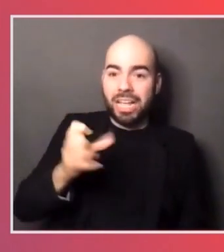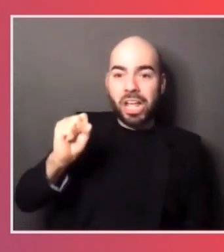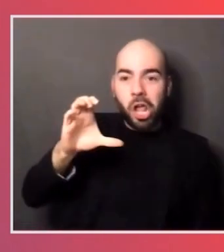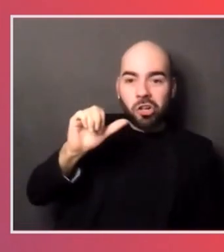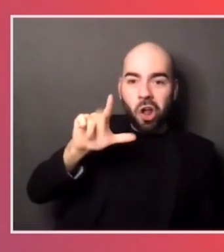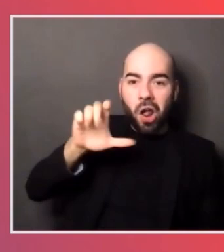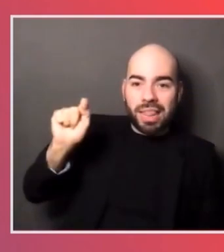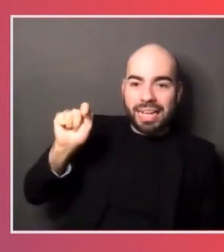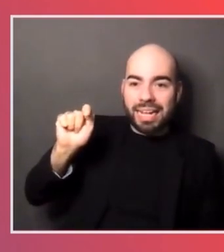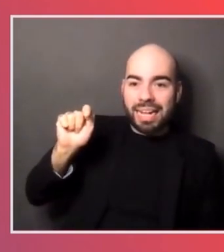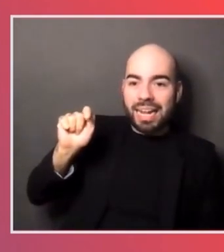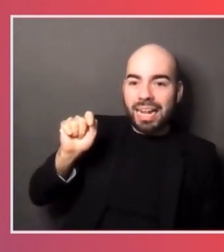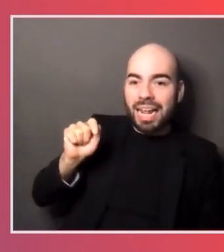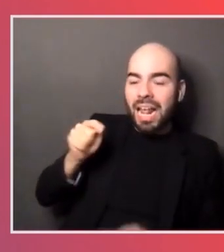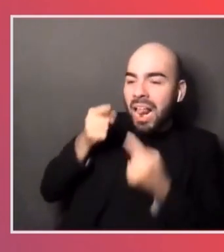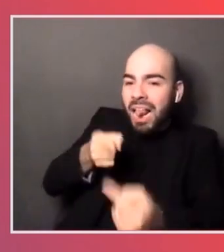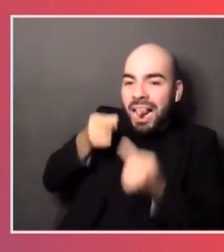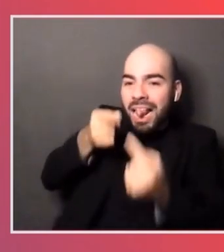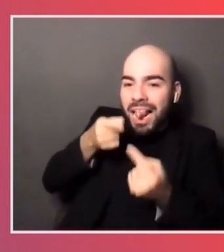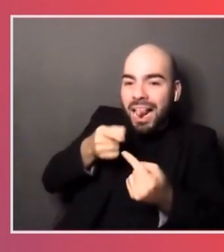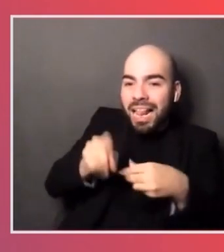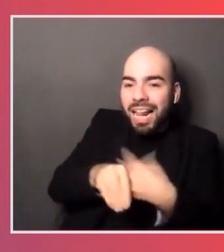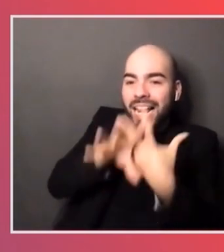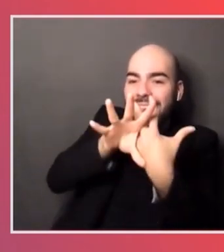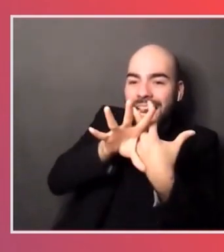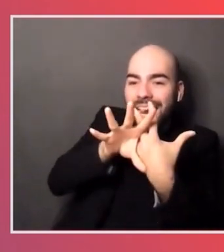Hello? Oh, I'm sorry. Someone's talking to me.